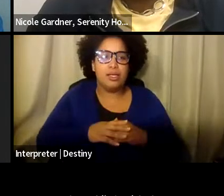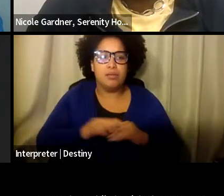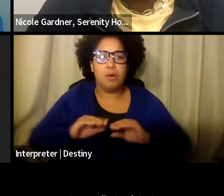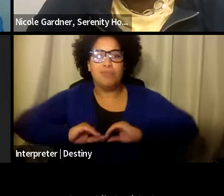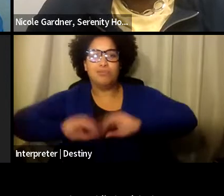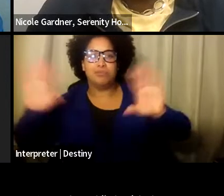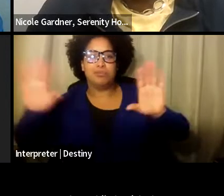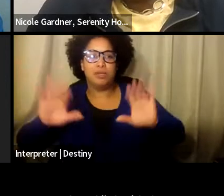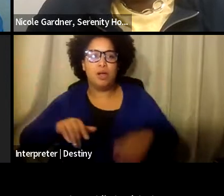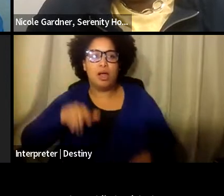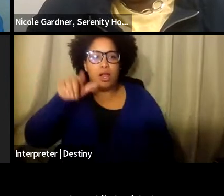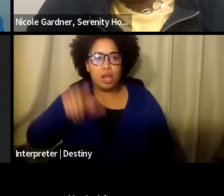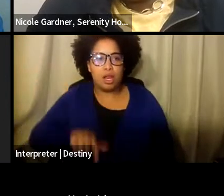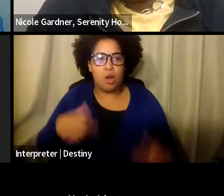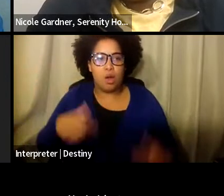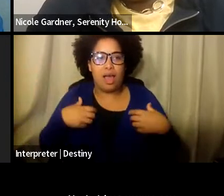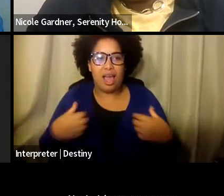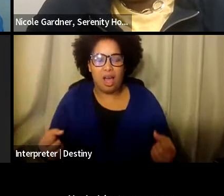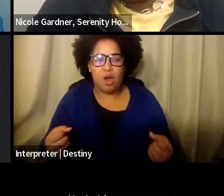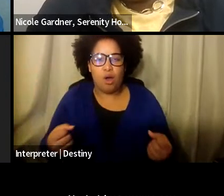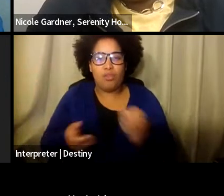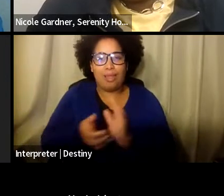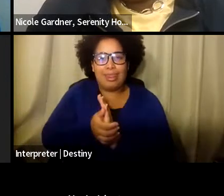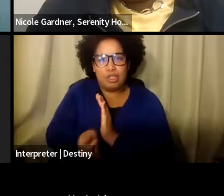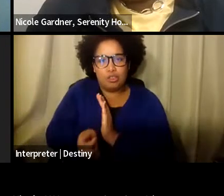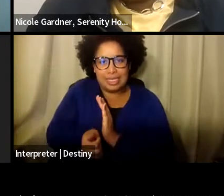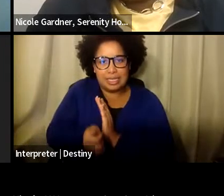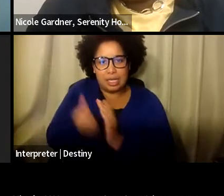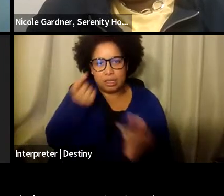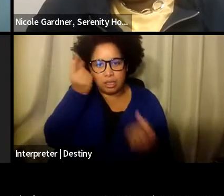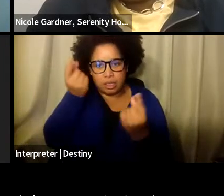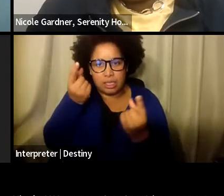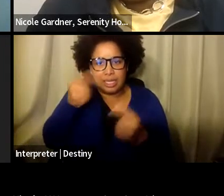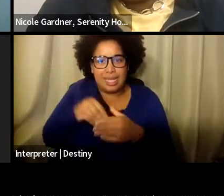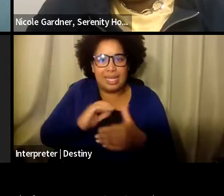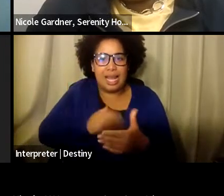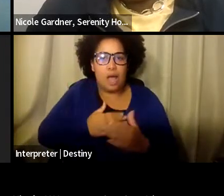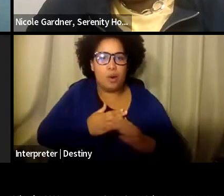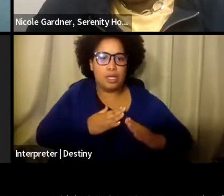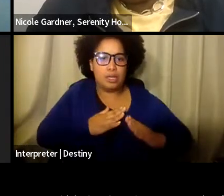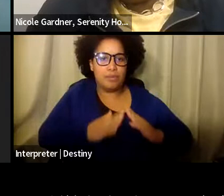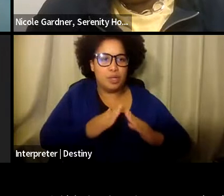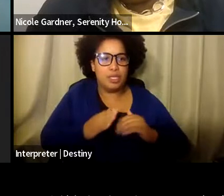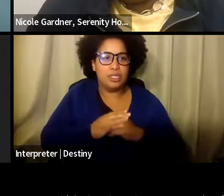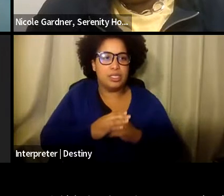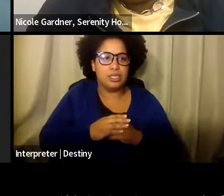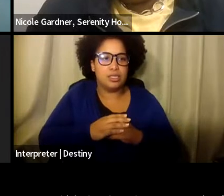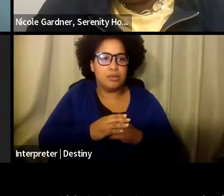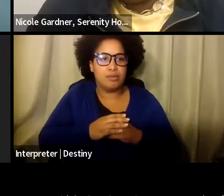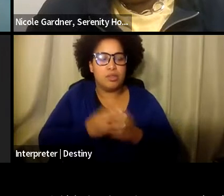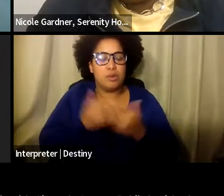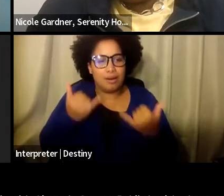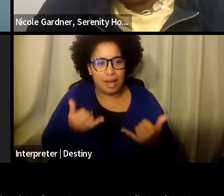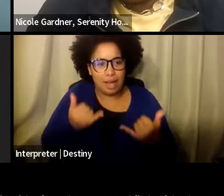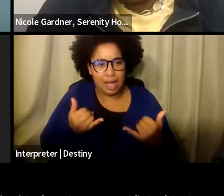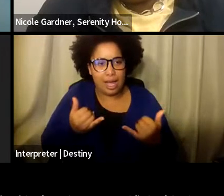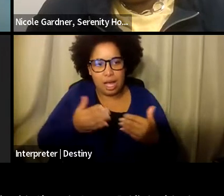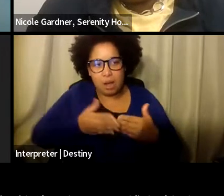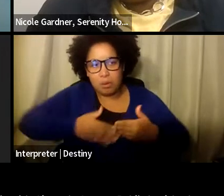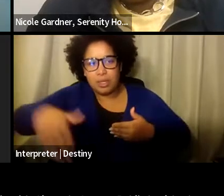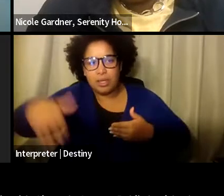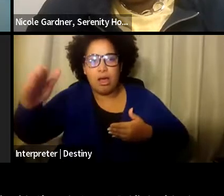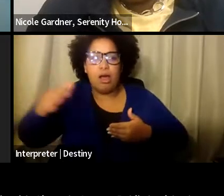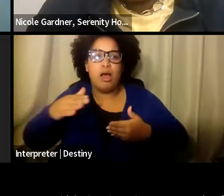obvious, was the low health literacy in our communities. And so as we're moving